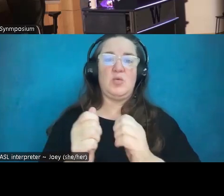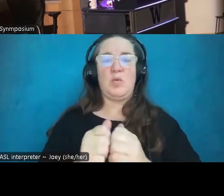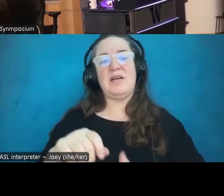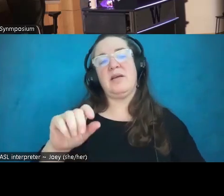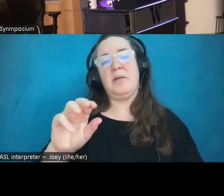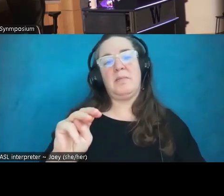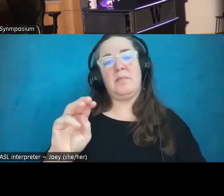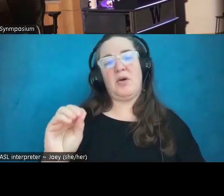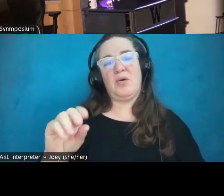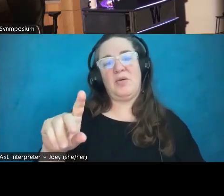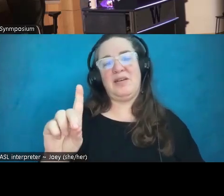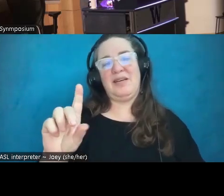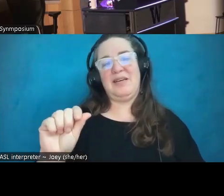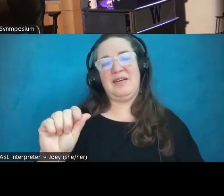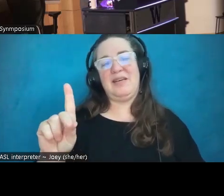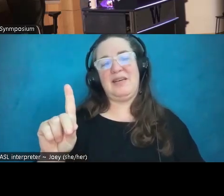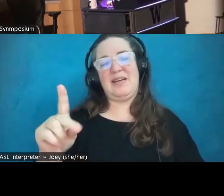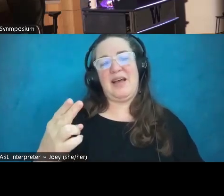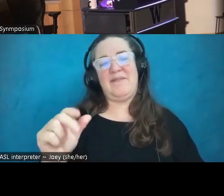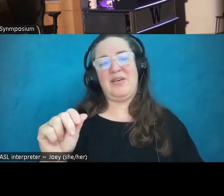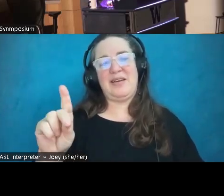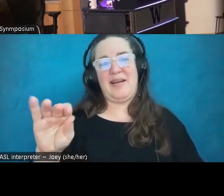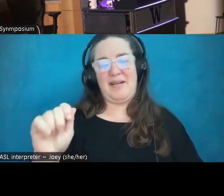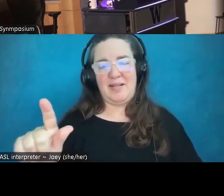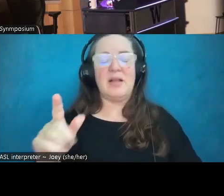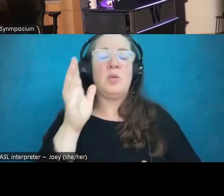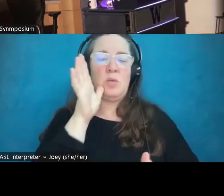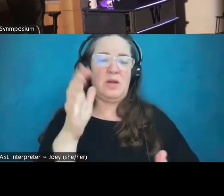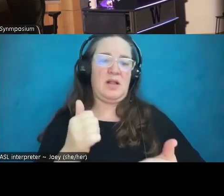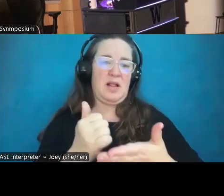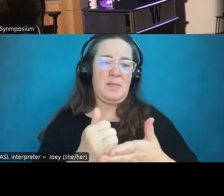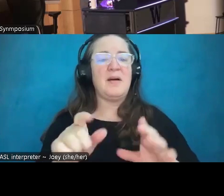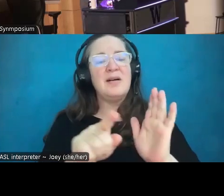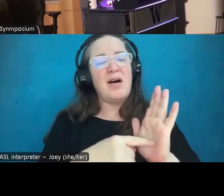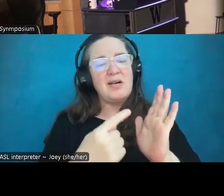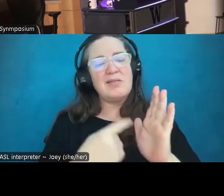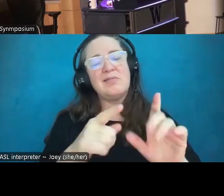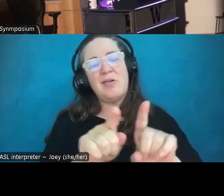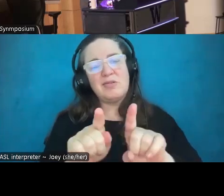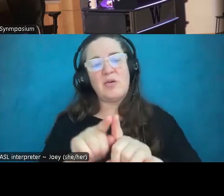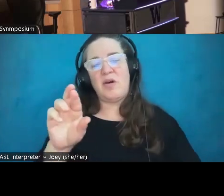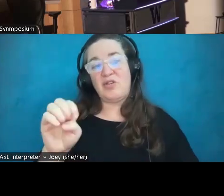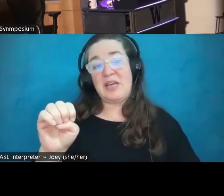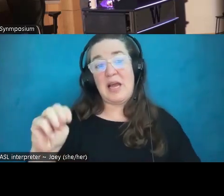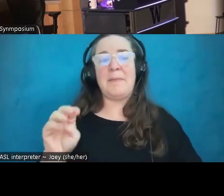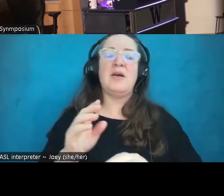other things that really sometimes respond to cognitive behavioral training for sleep.